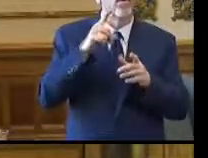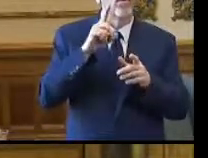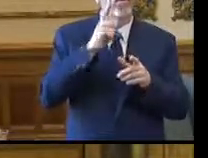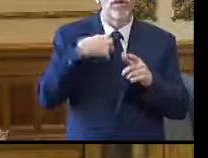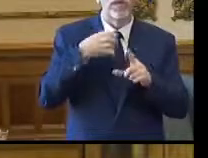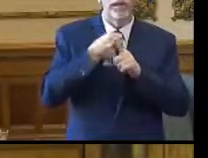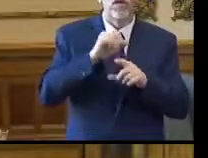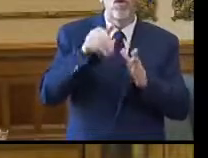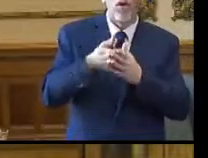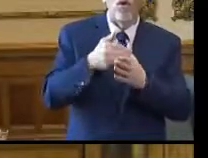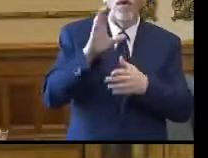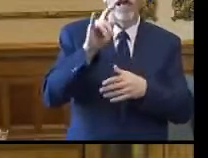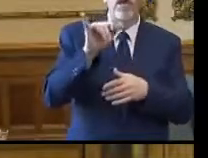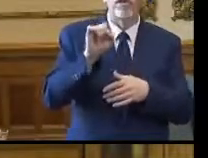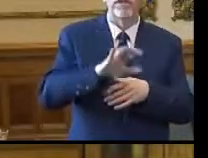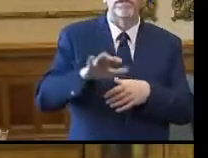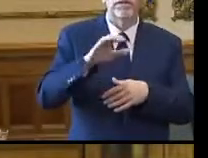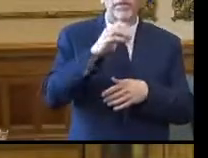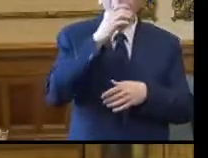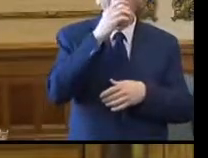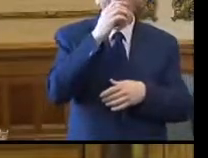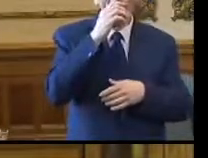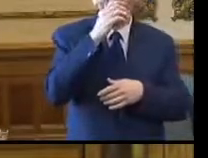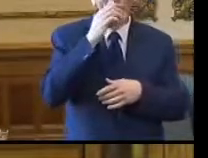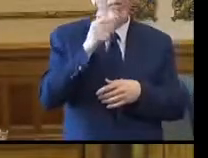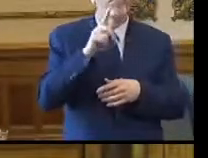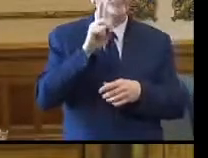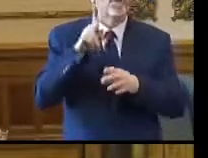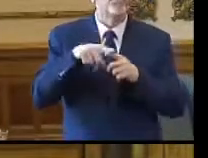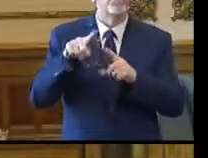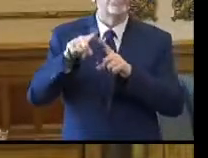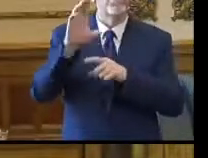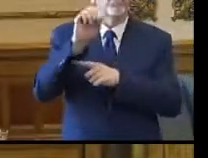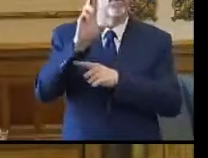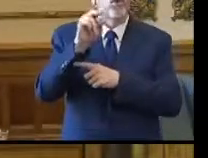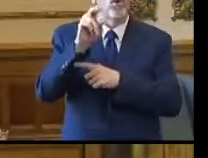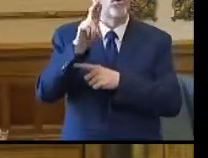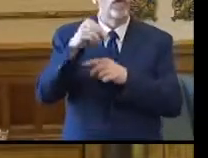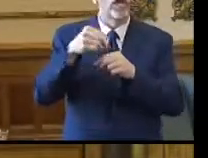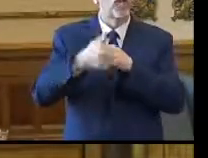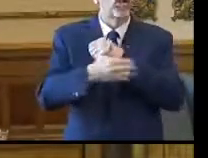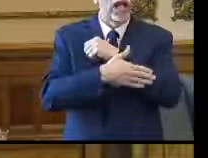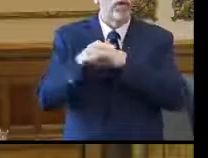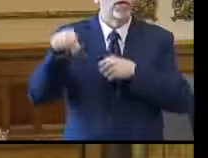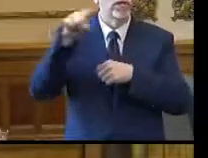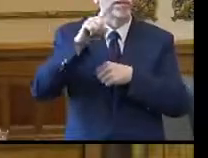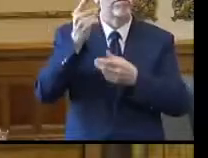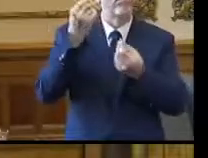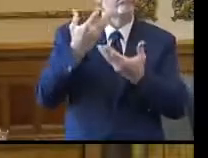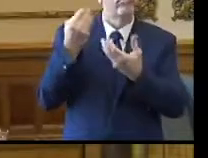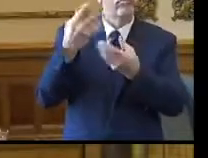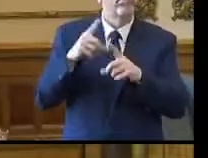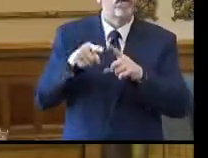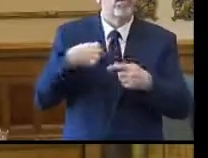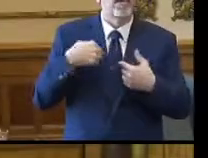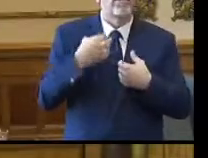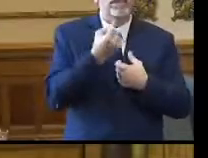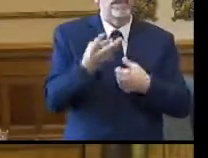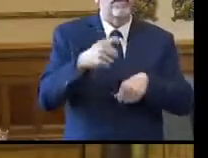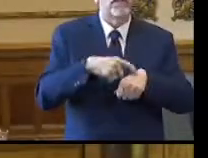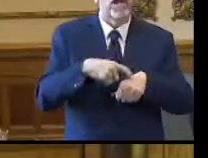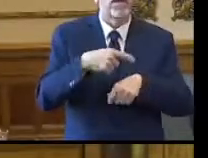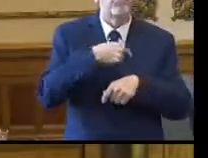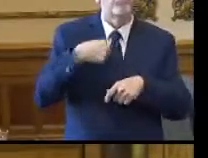counties? So it is up to coroners in all of the different counties, but we've had multiple times when we've